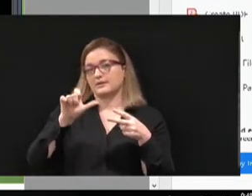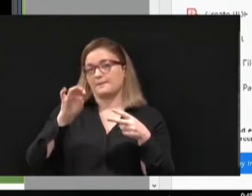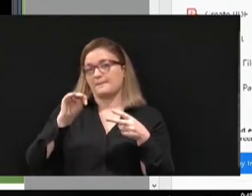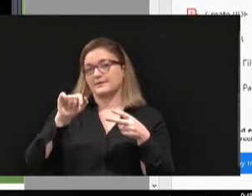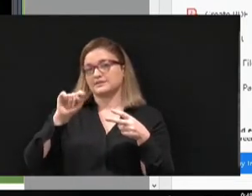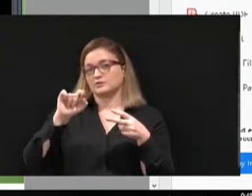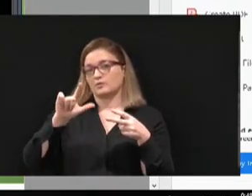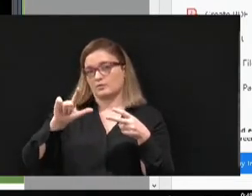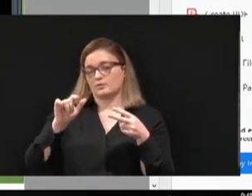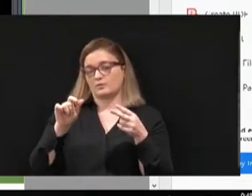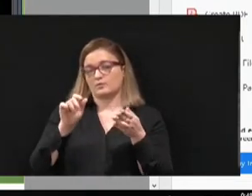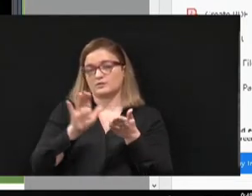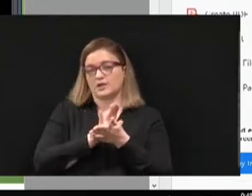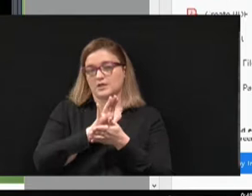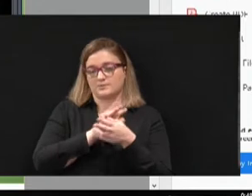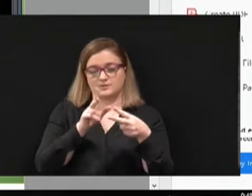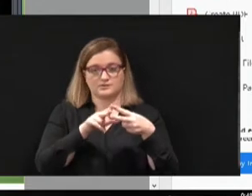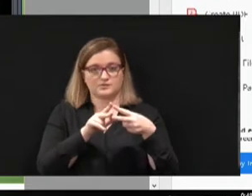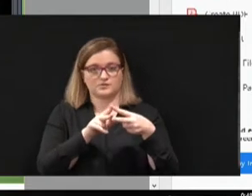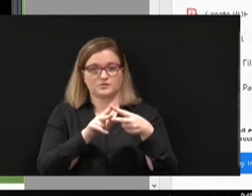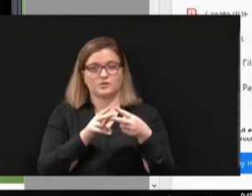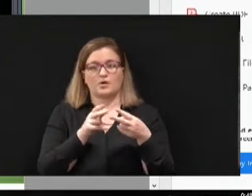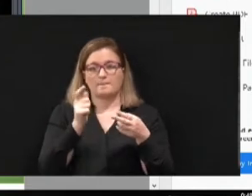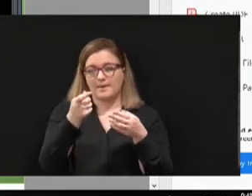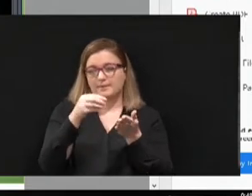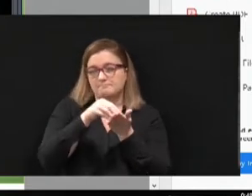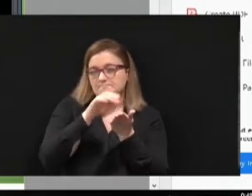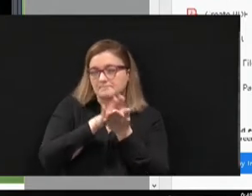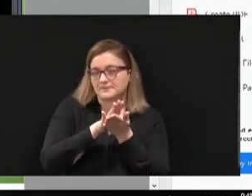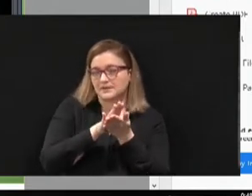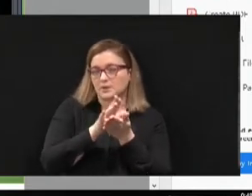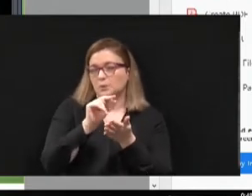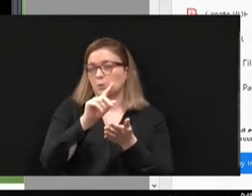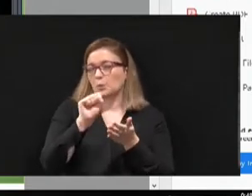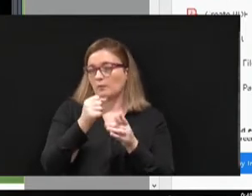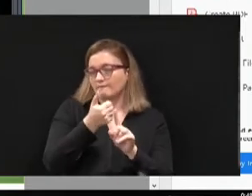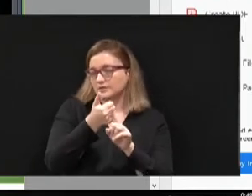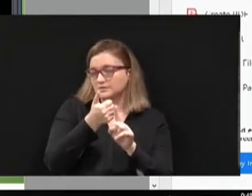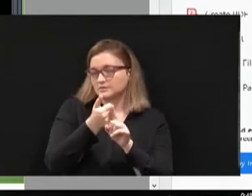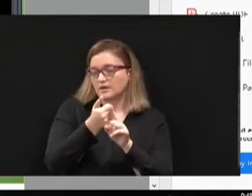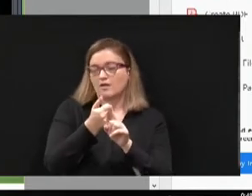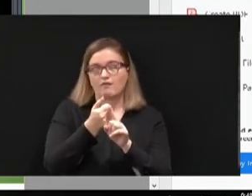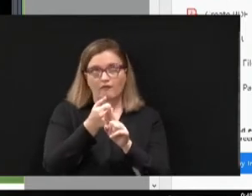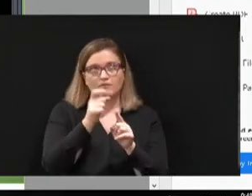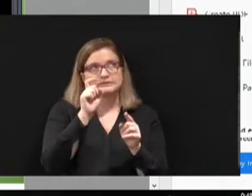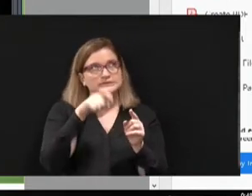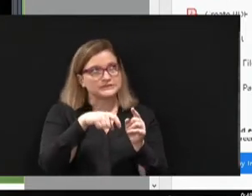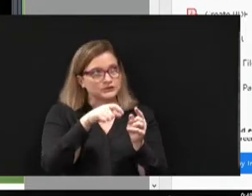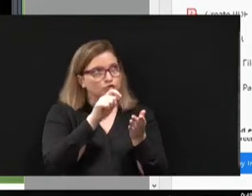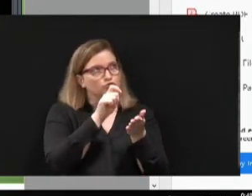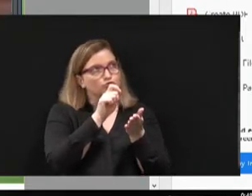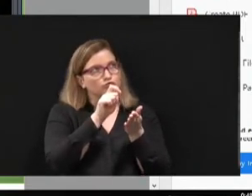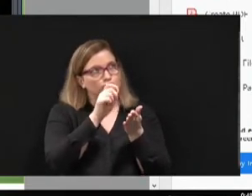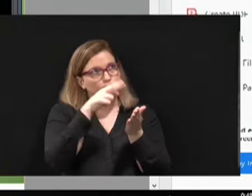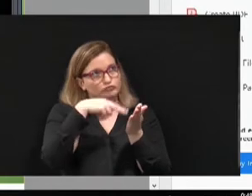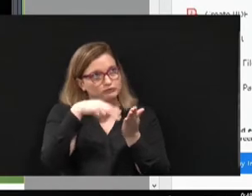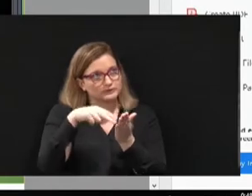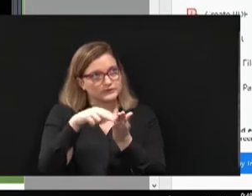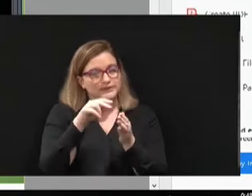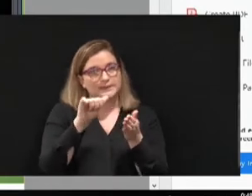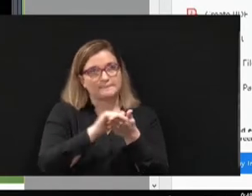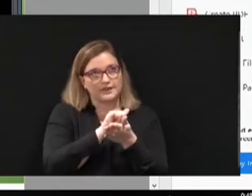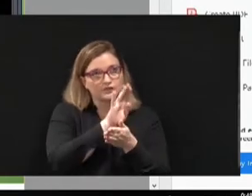read pages 4 to 11 at home. And there's a lot of really good information in there about the brain and how the